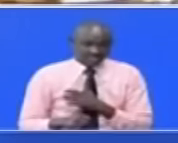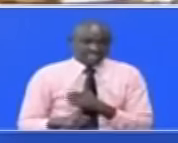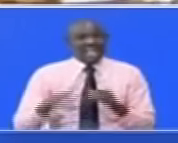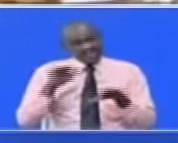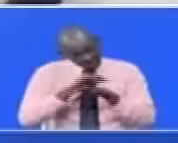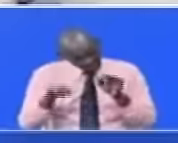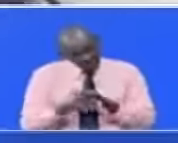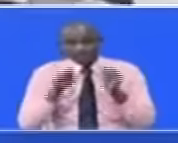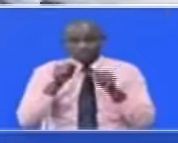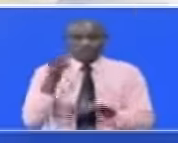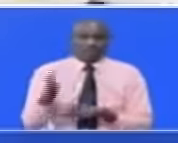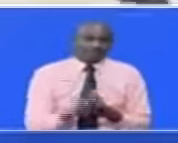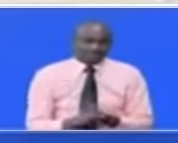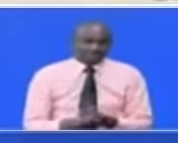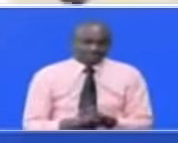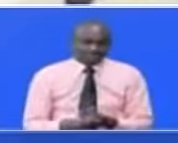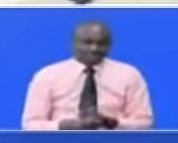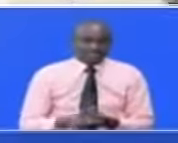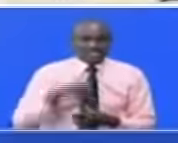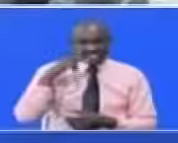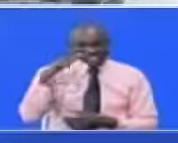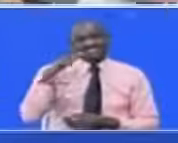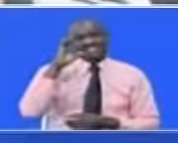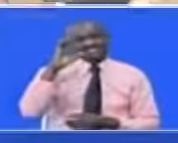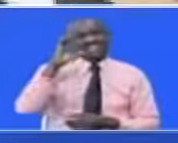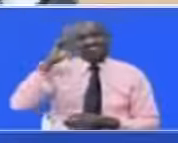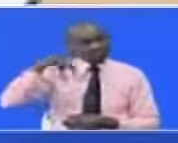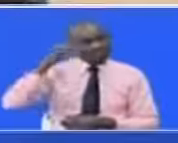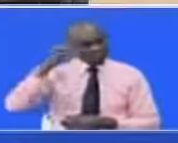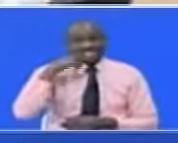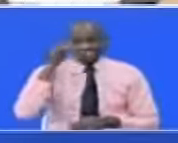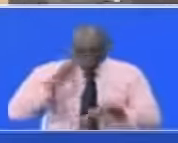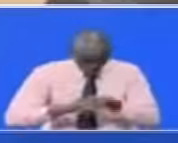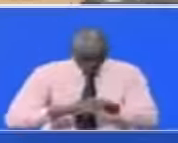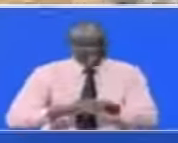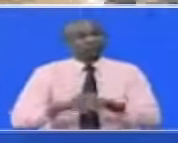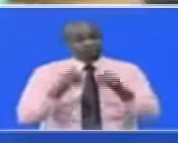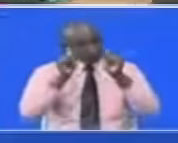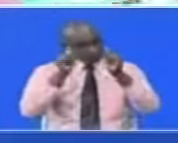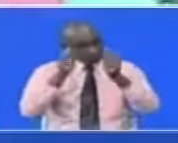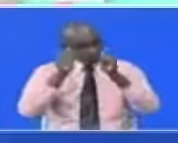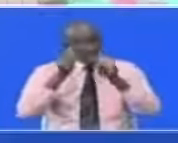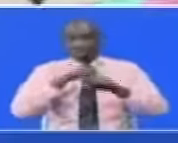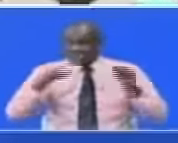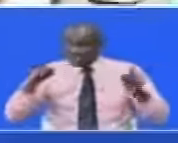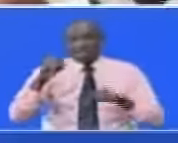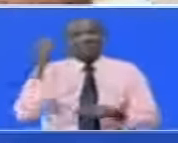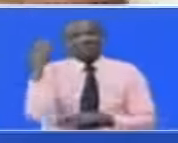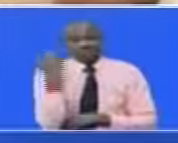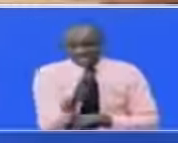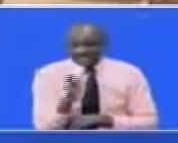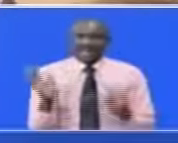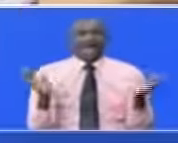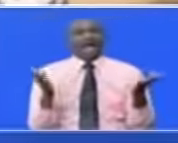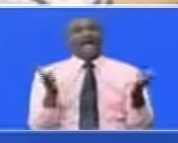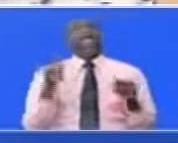chochote wanachofanya. An exemplary performance in KCPE, they say, is good and commendable, but that is not the end of it, as they